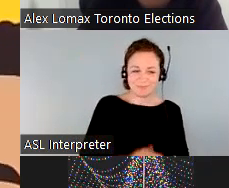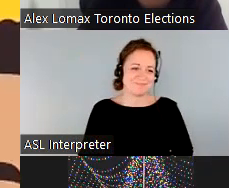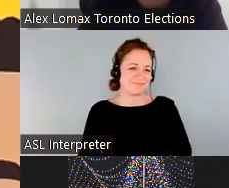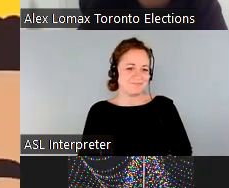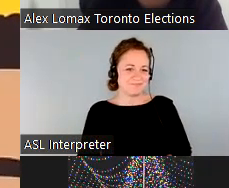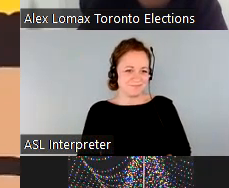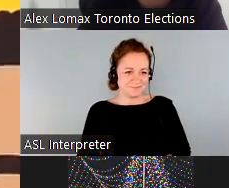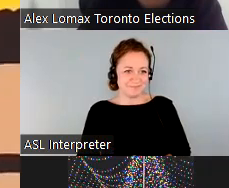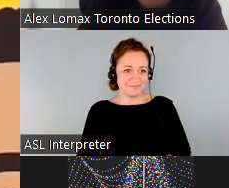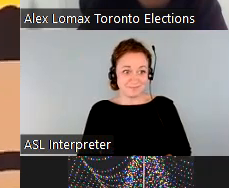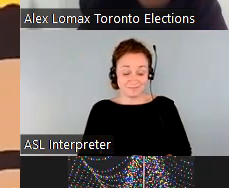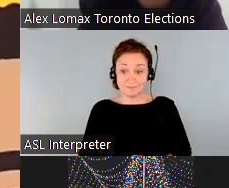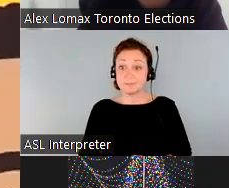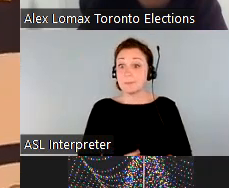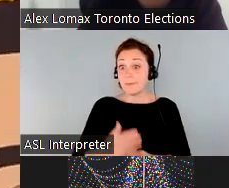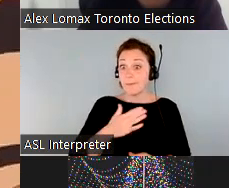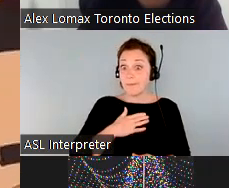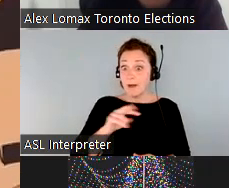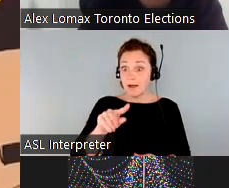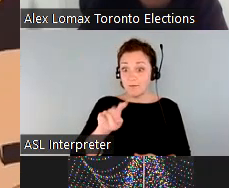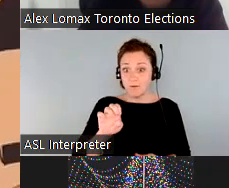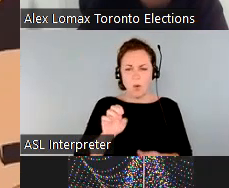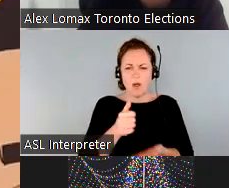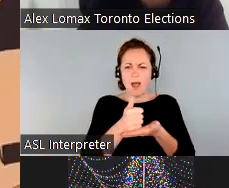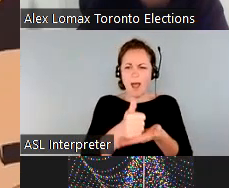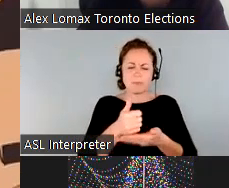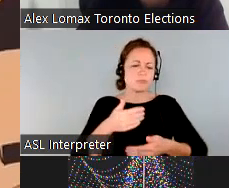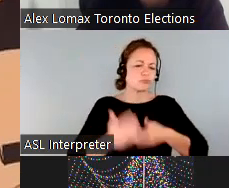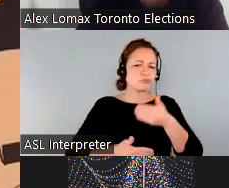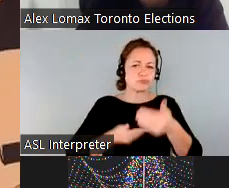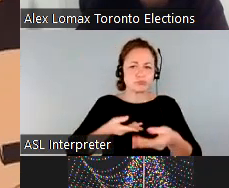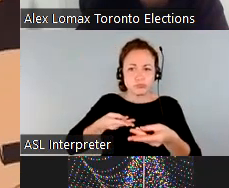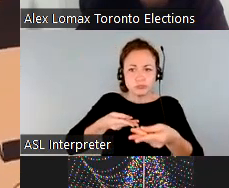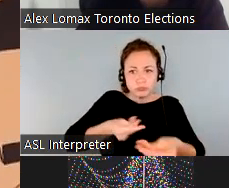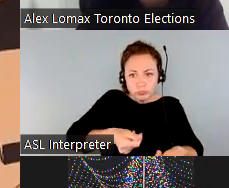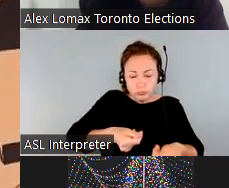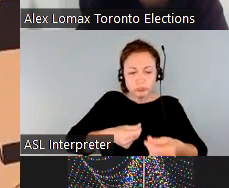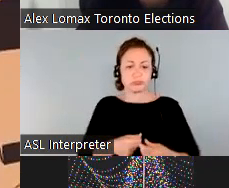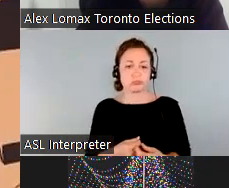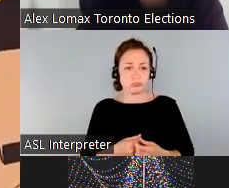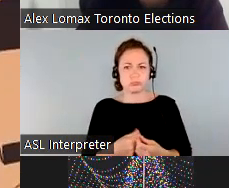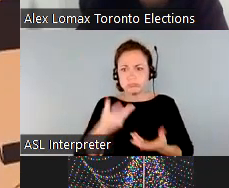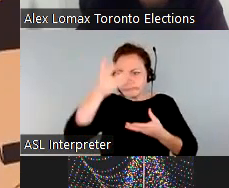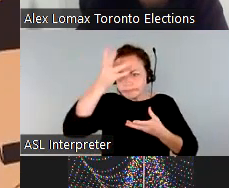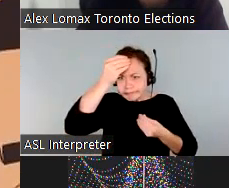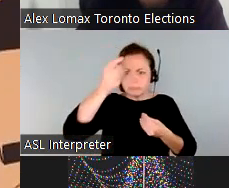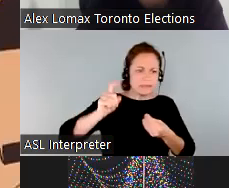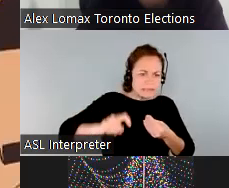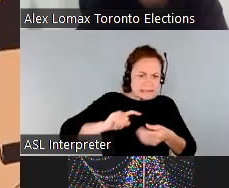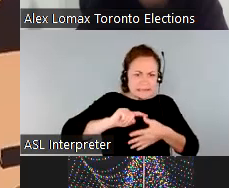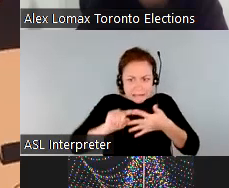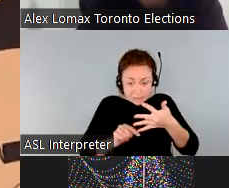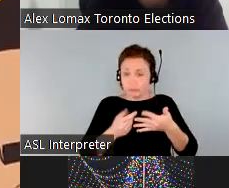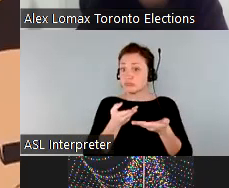Using My Vote can make your voting experience easier. The app allows you to find all the important information you need to vote in this municipal election.